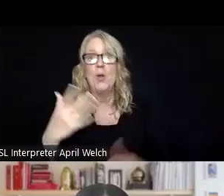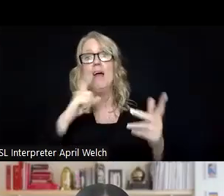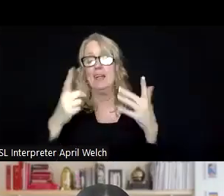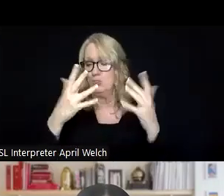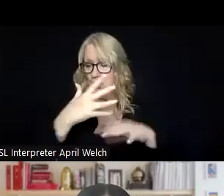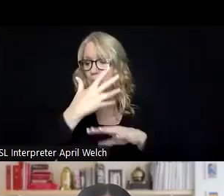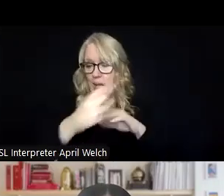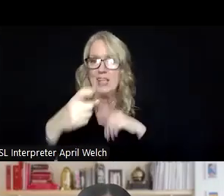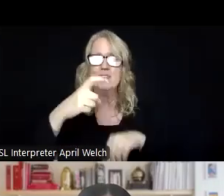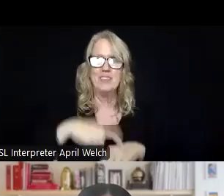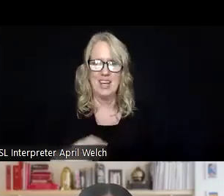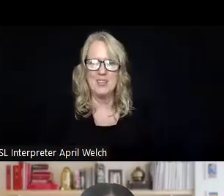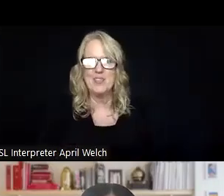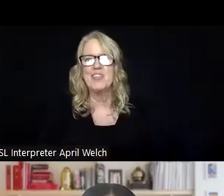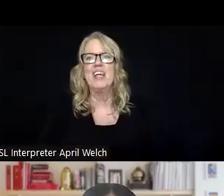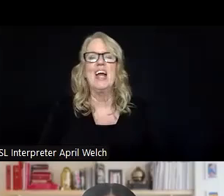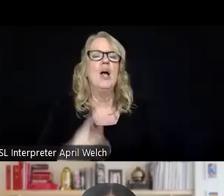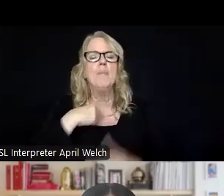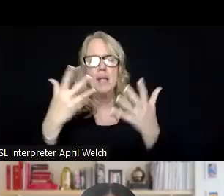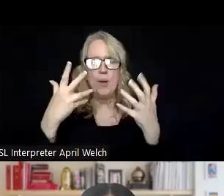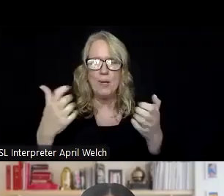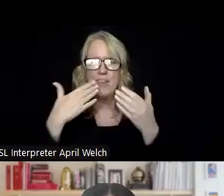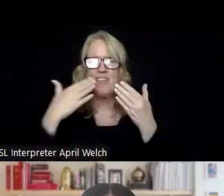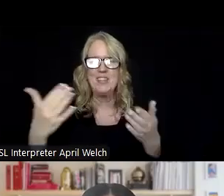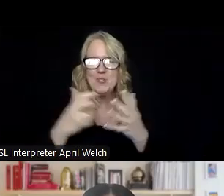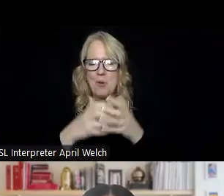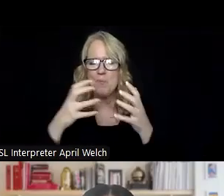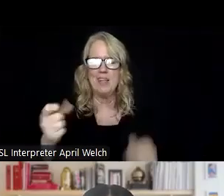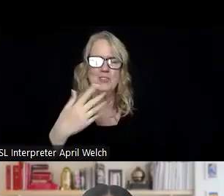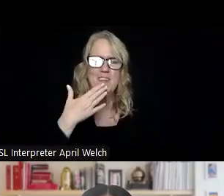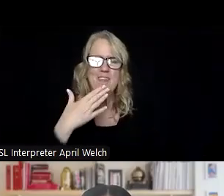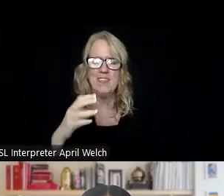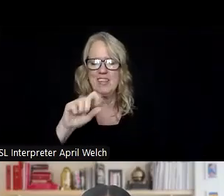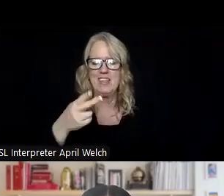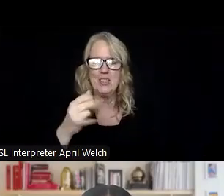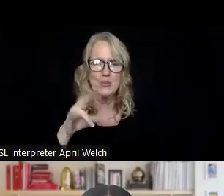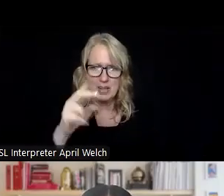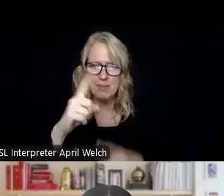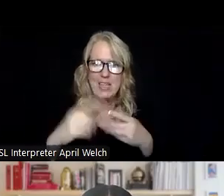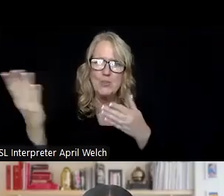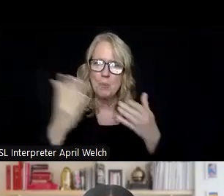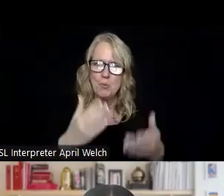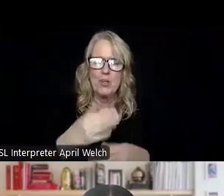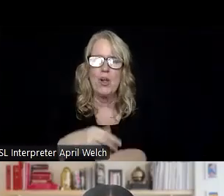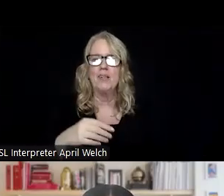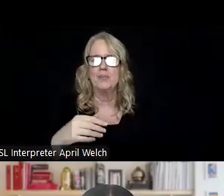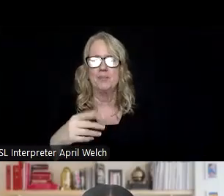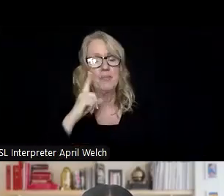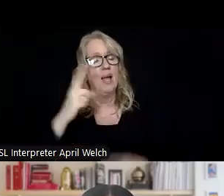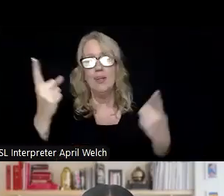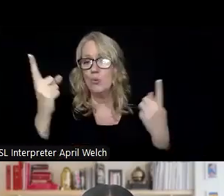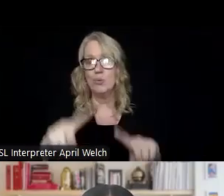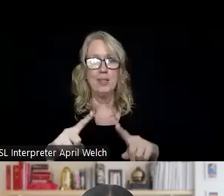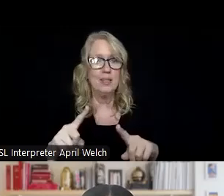time. And I do want to thank you so much. And thank you, Stephanie, for bringing Kelly on. And I agree. I think